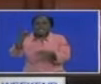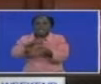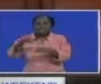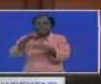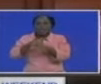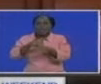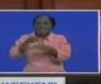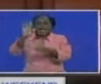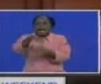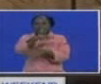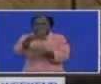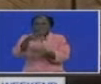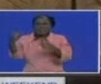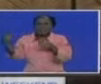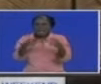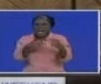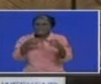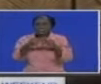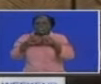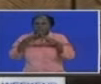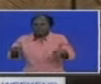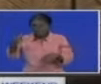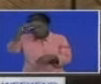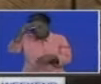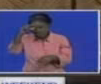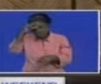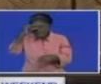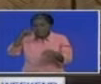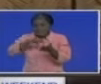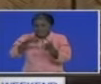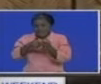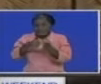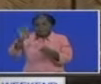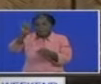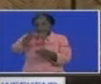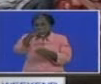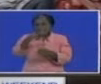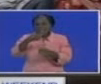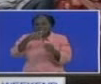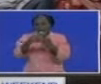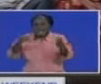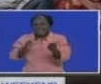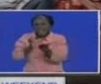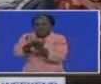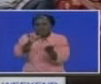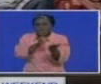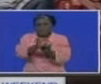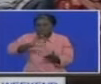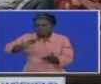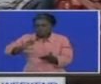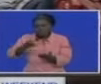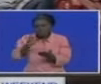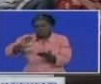of government, dispelling perceptions that the parliament is against allocation of resources to the counties. Marcy